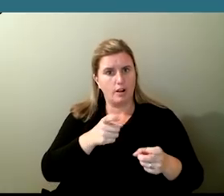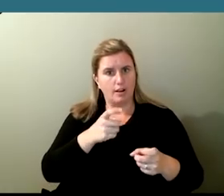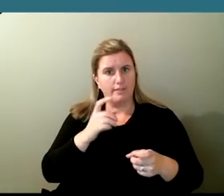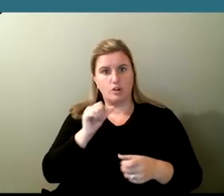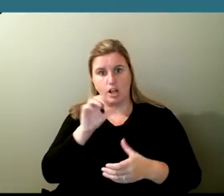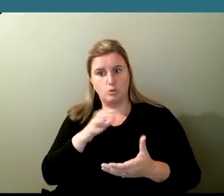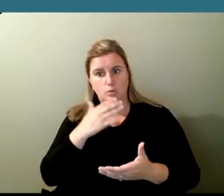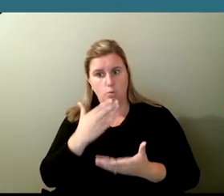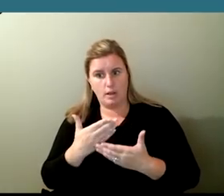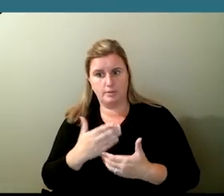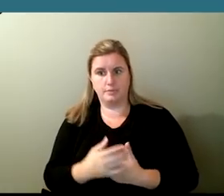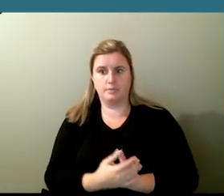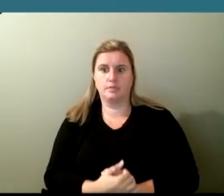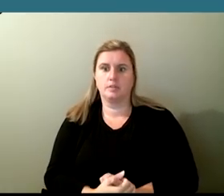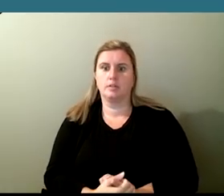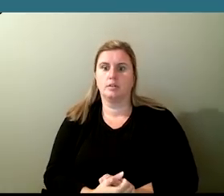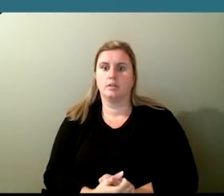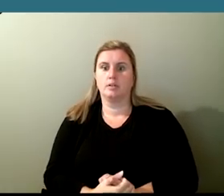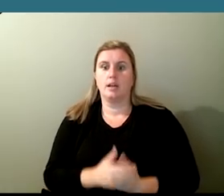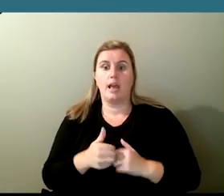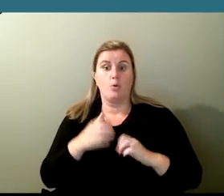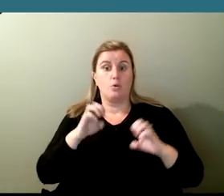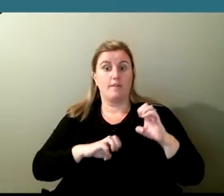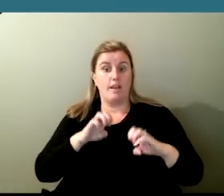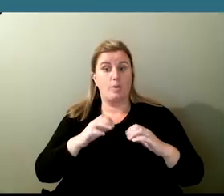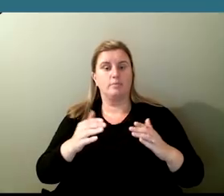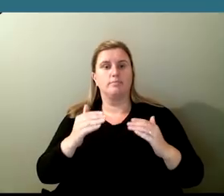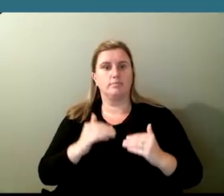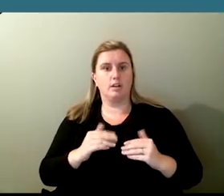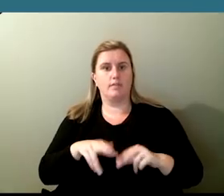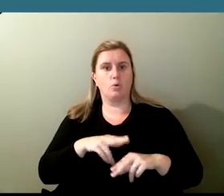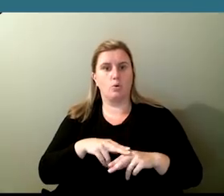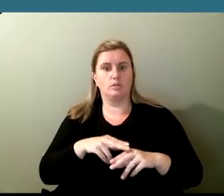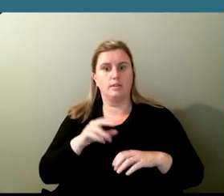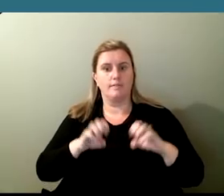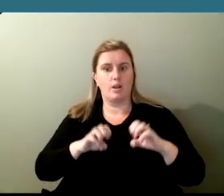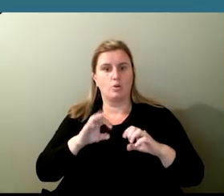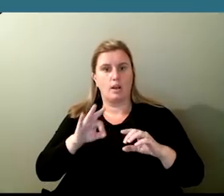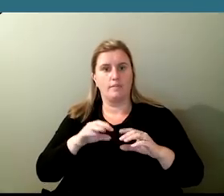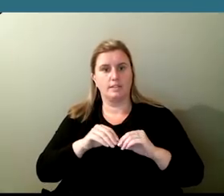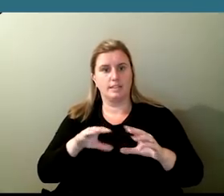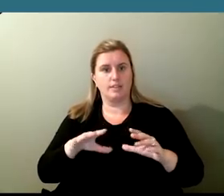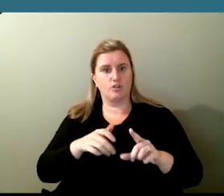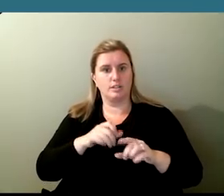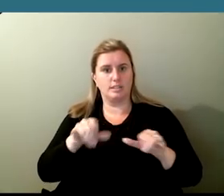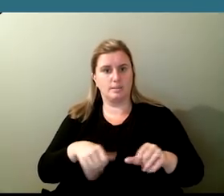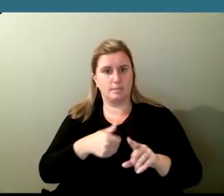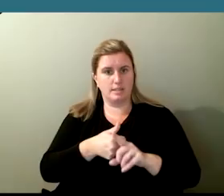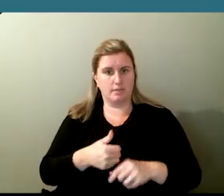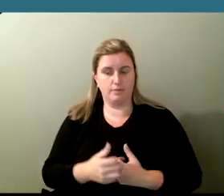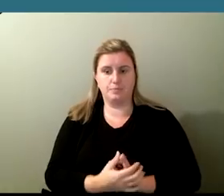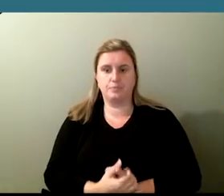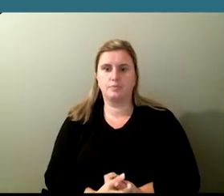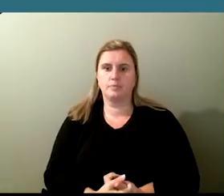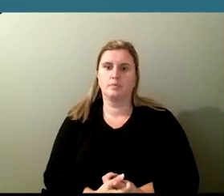not doing well? How are you going to evaluate this? And of course, evaluation of the delivery systems.